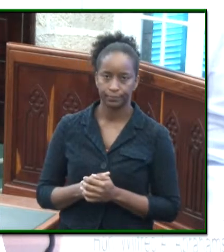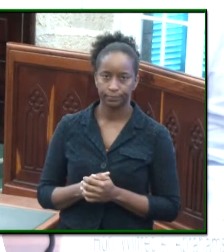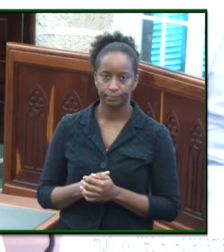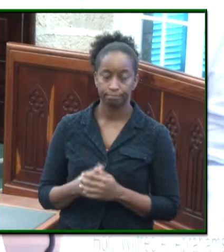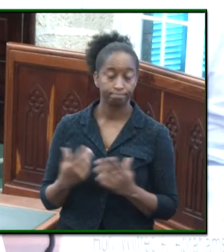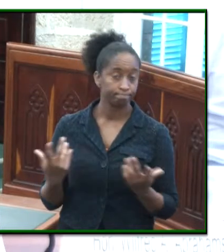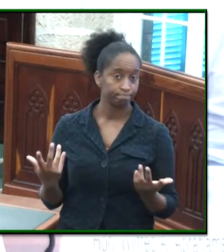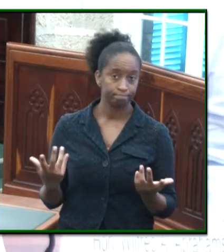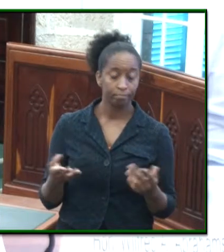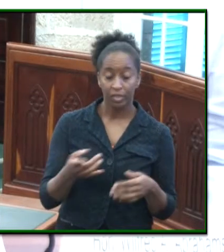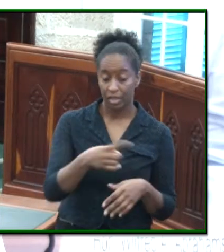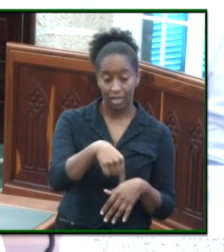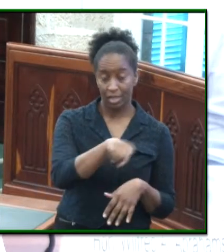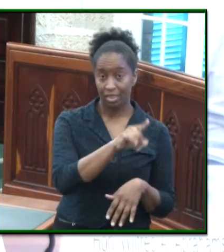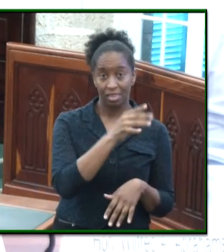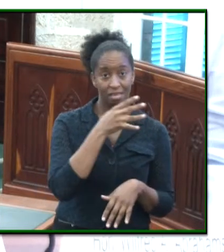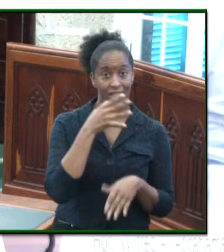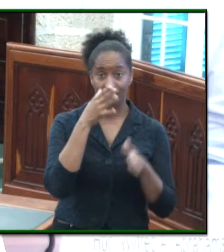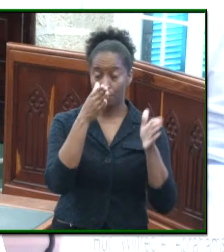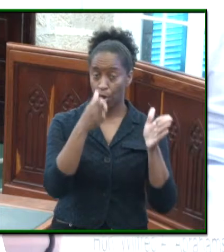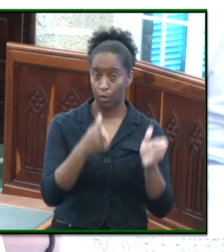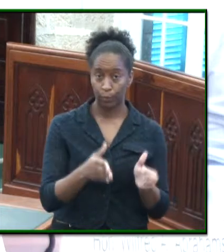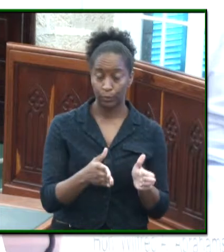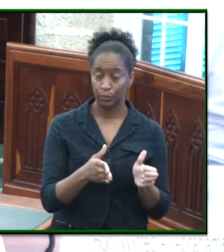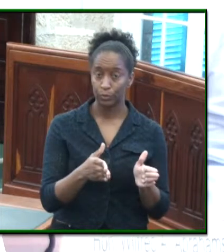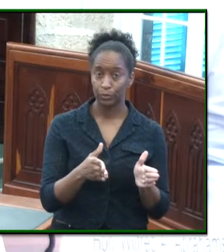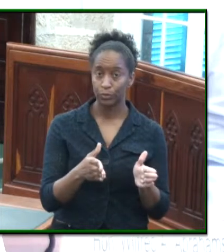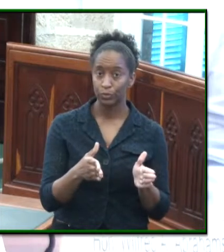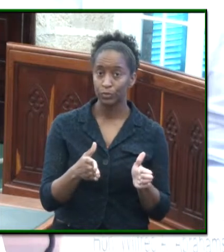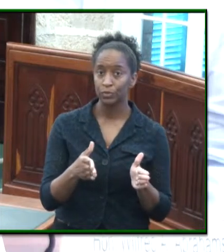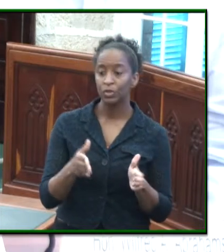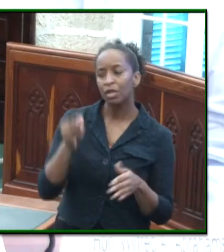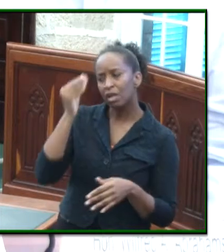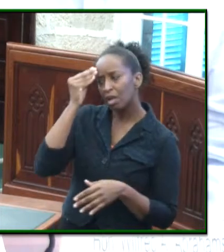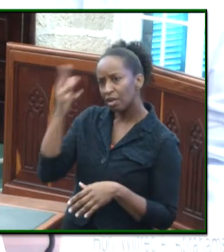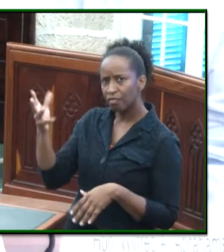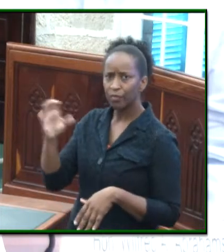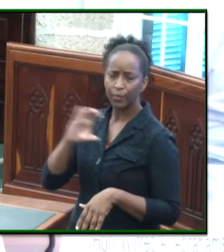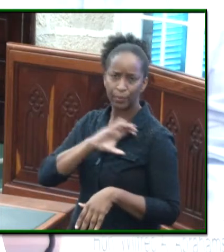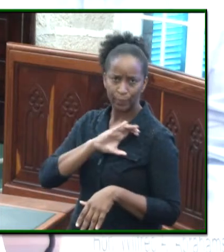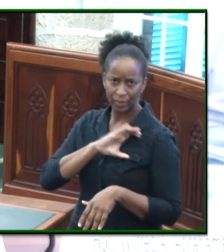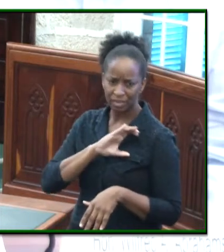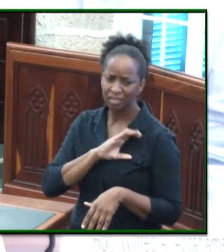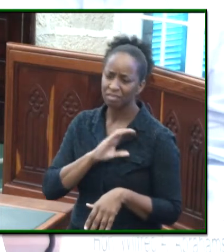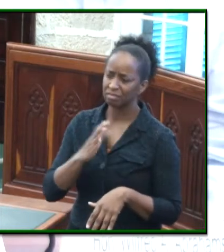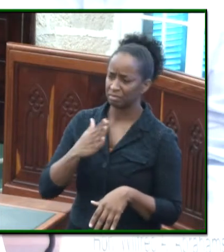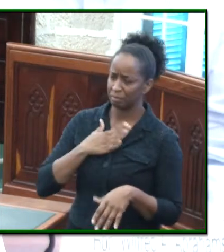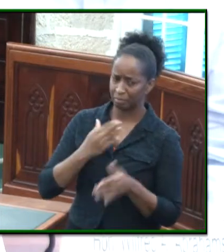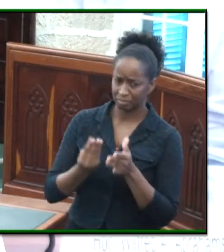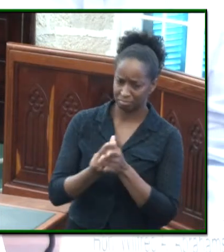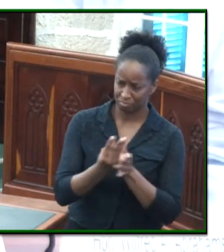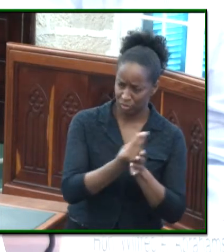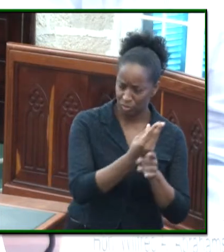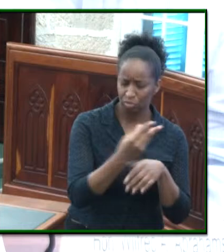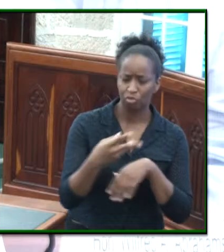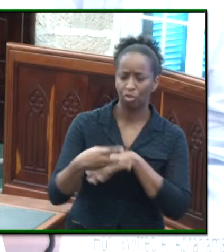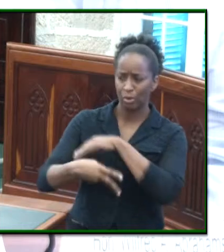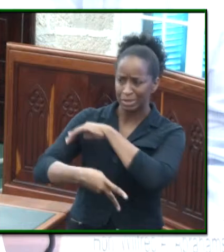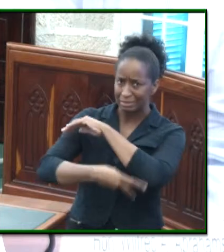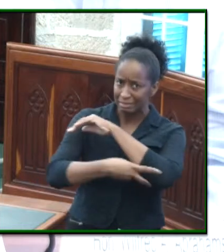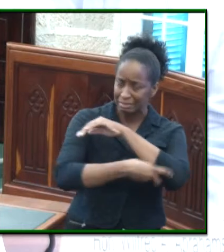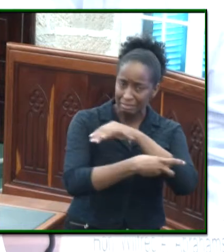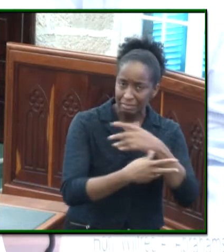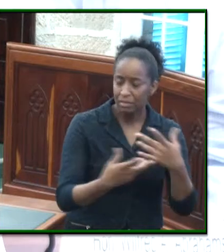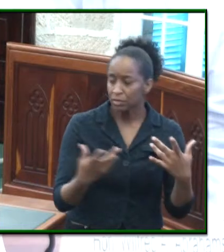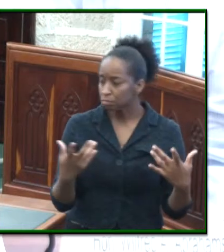theft, and they are not satisfied that enough is being done. So my question is, how are